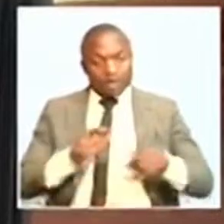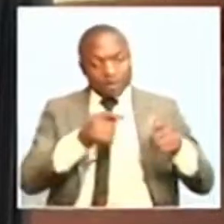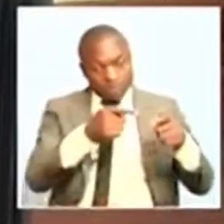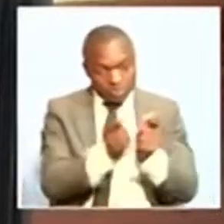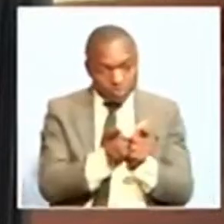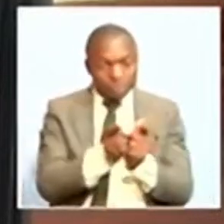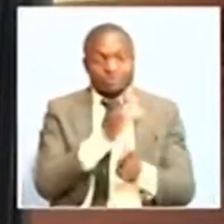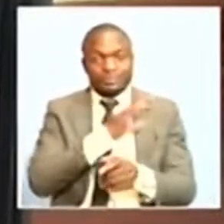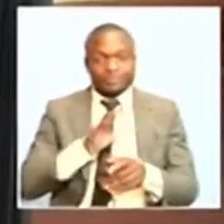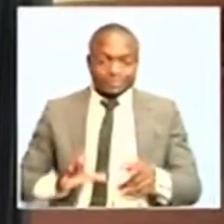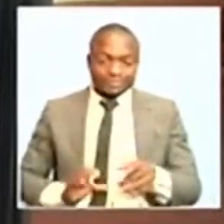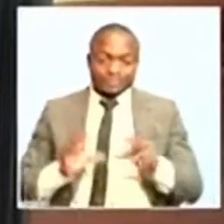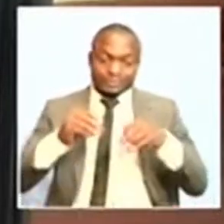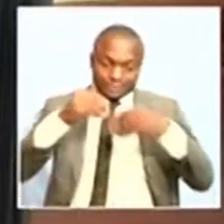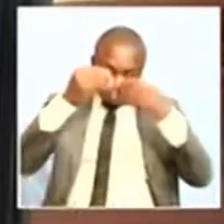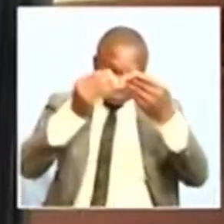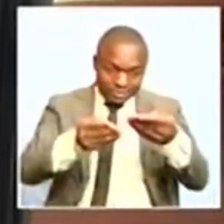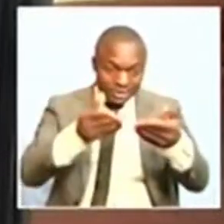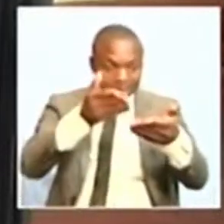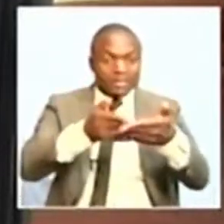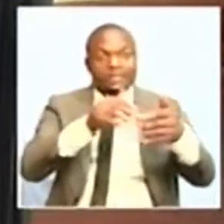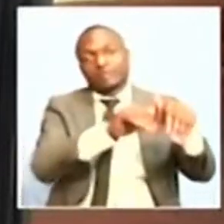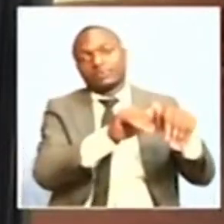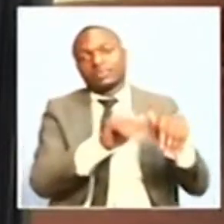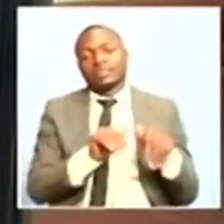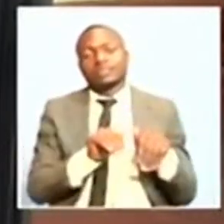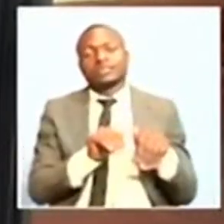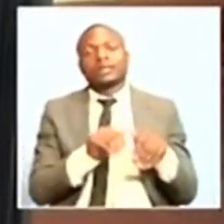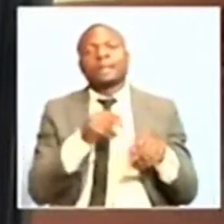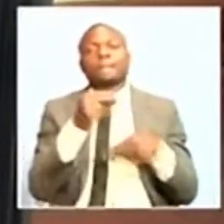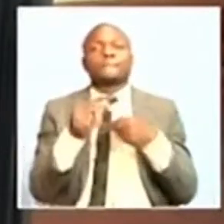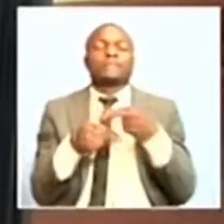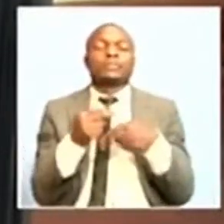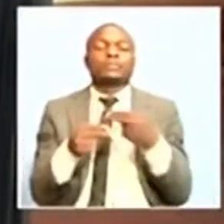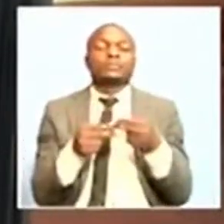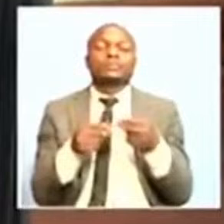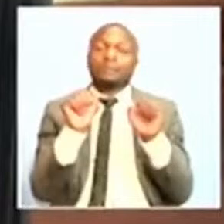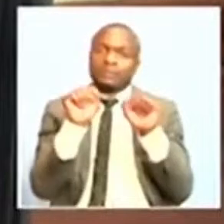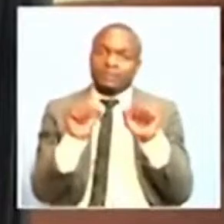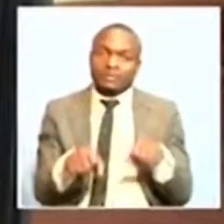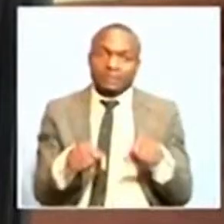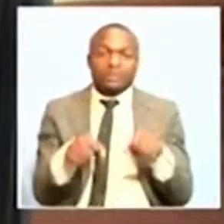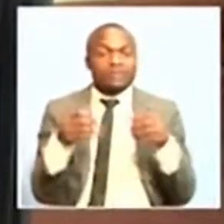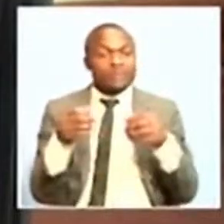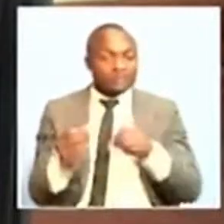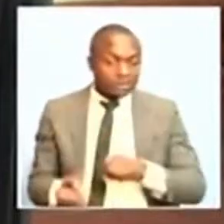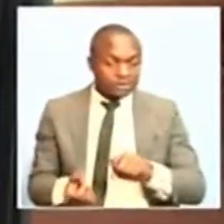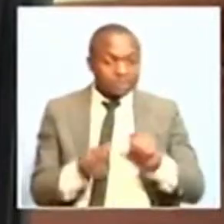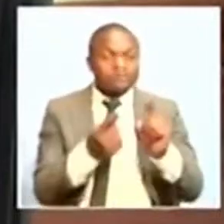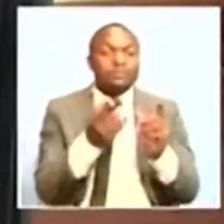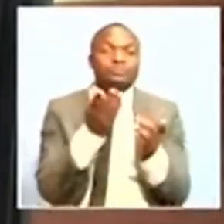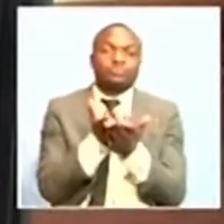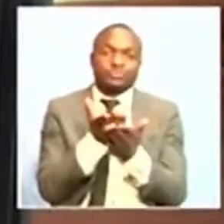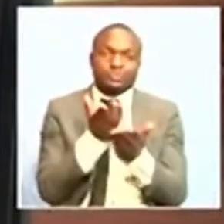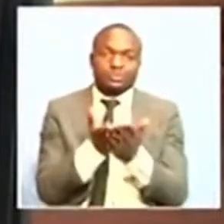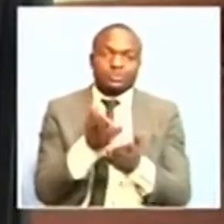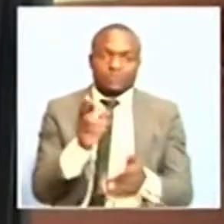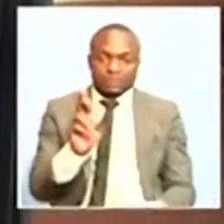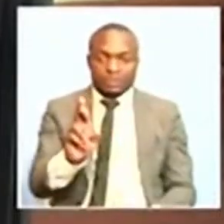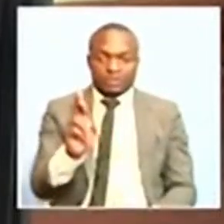suppliers have been given these exemptions, then they can go on to claim for a